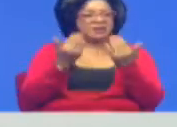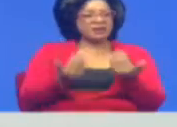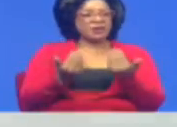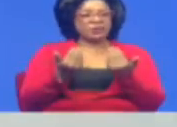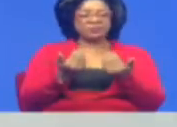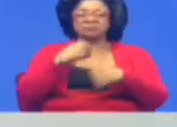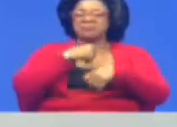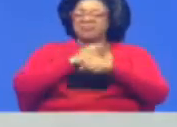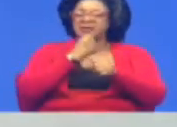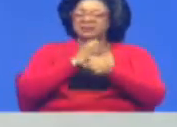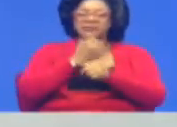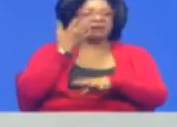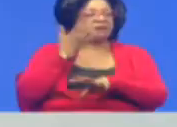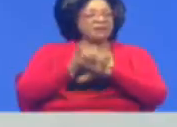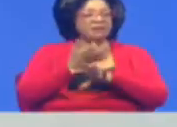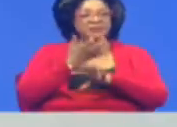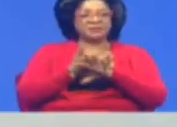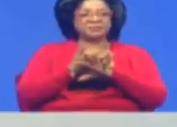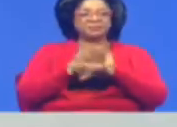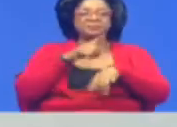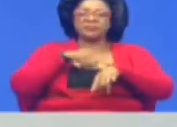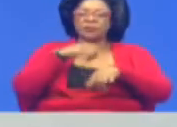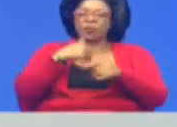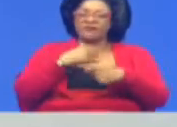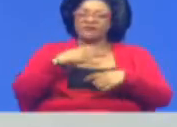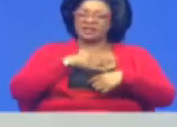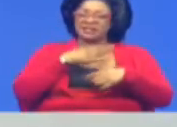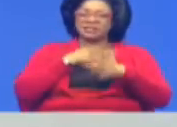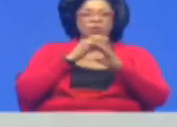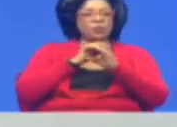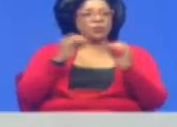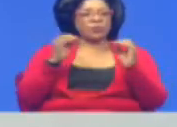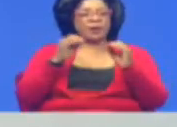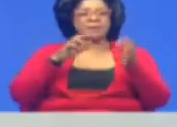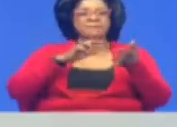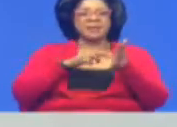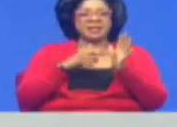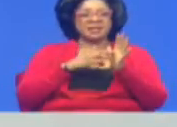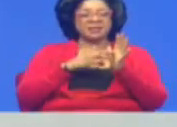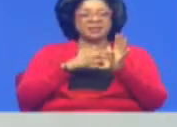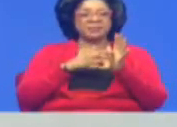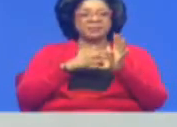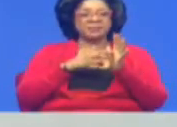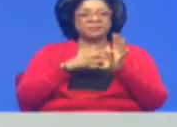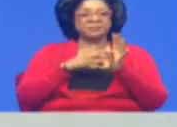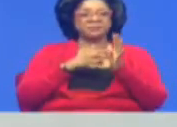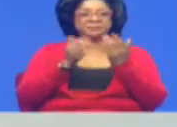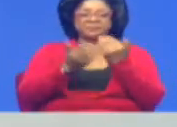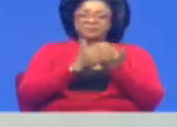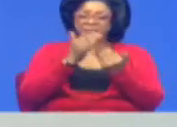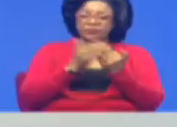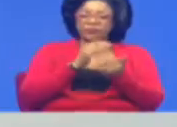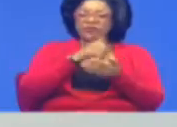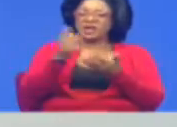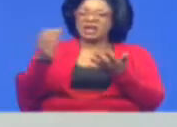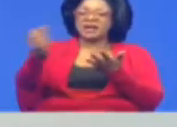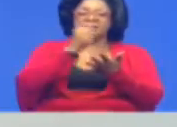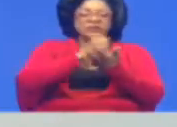blow. And when we don't have guests, then it means therefore we can't take care of any admission.